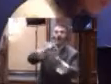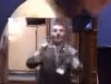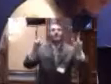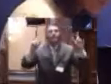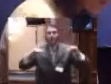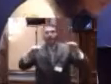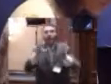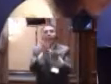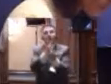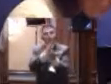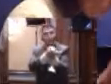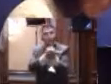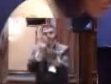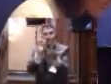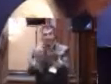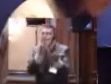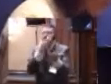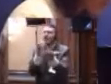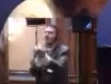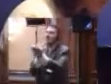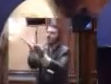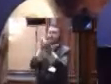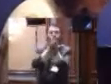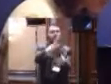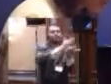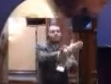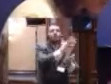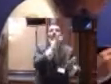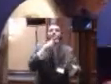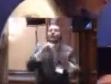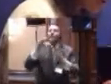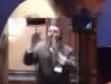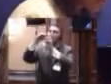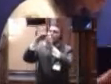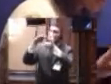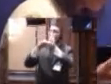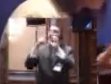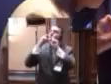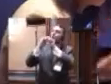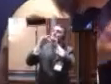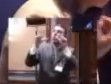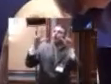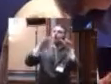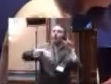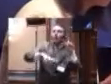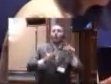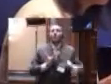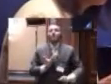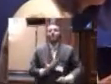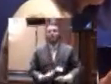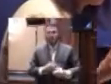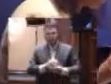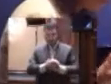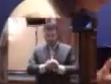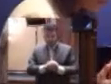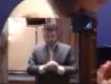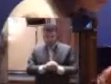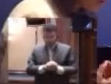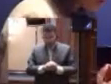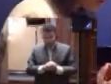or when economic exploitation or inequality underpins